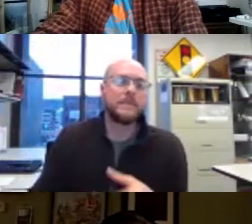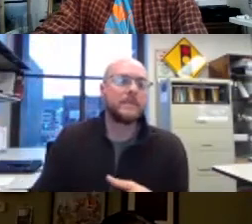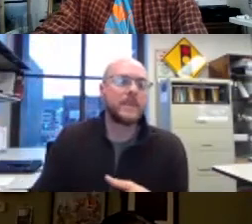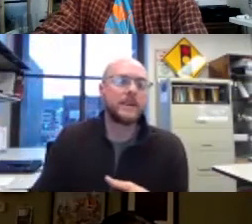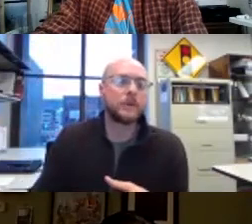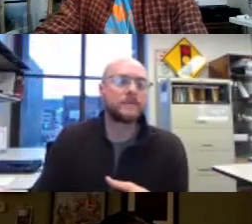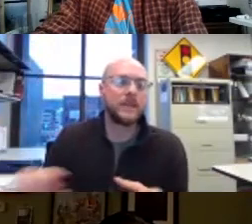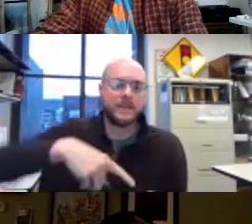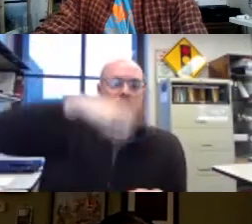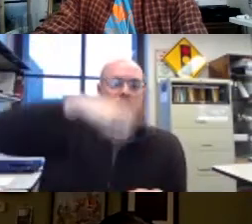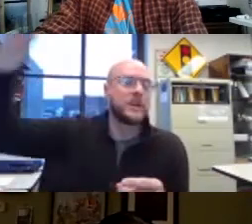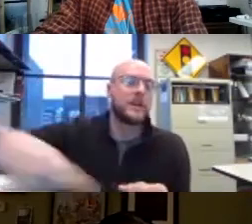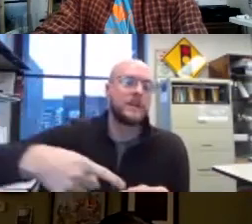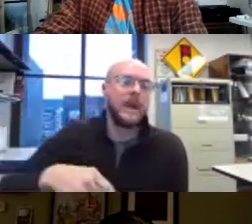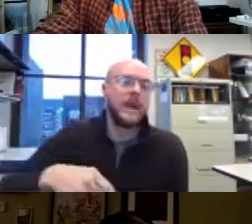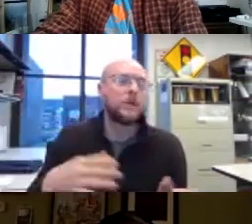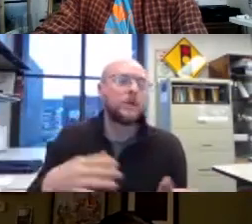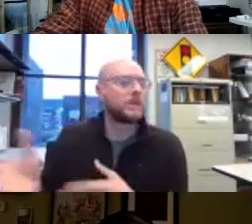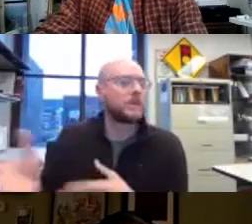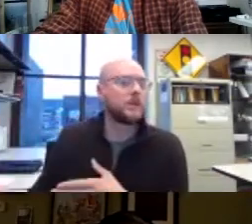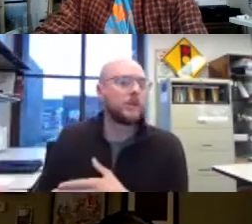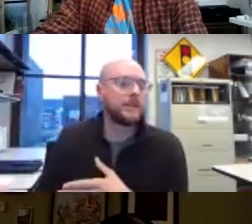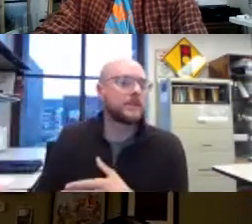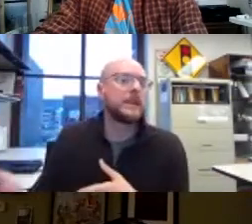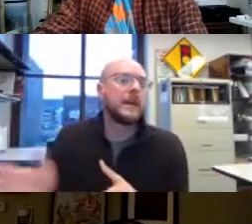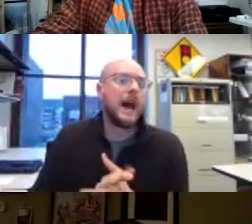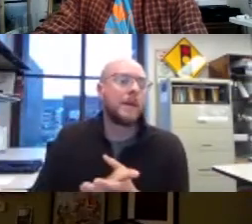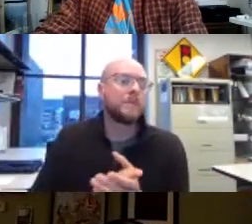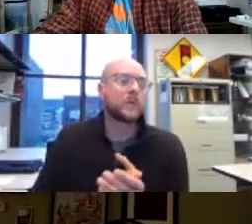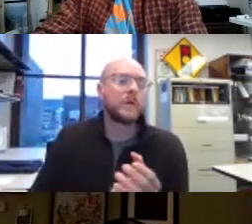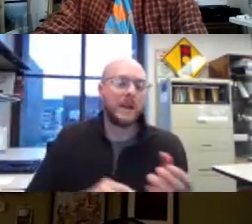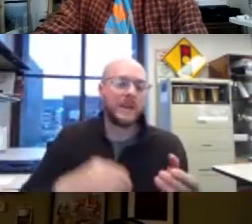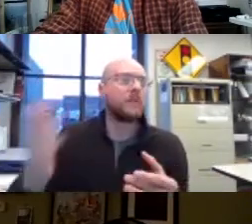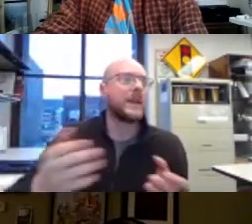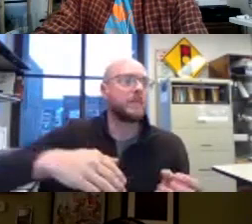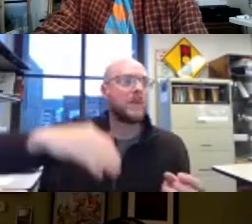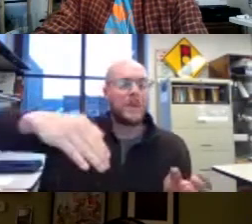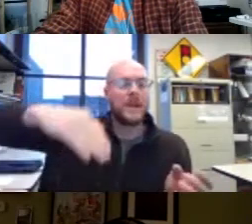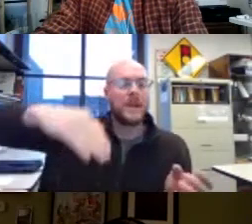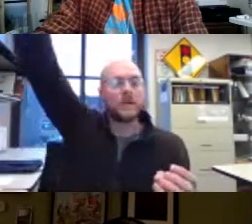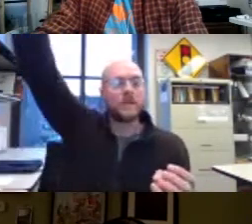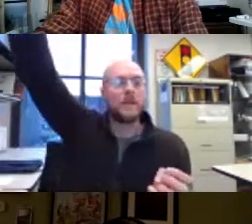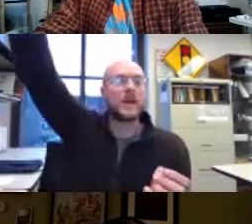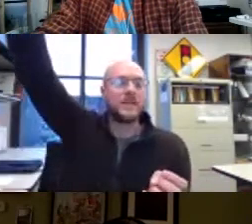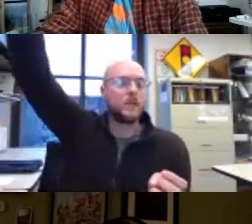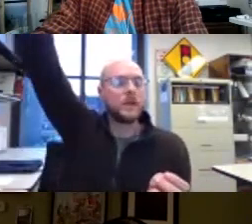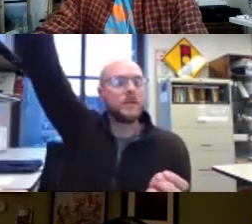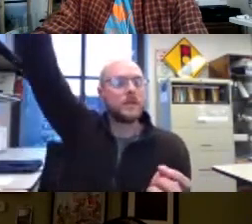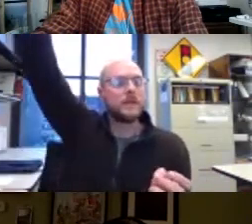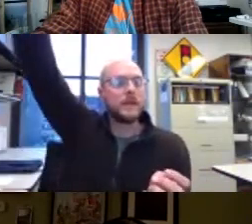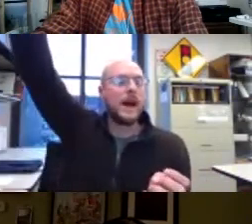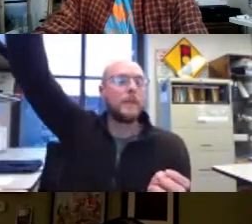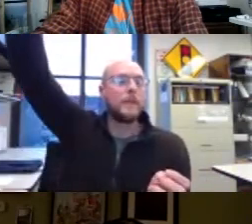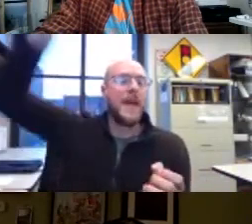at the same cycle, at the same turn as you would with the 2 lanes. Again, like up at Brighton and